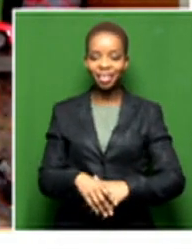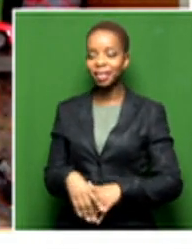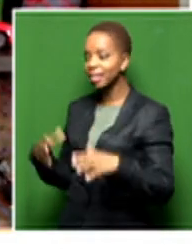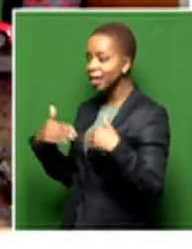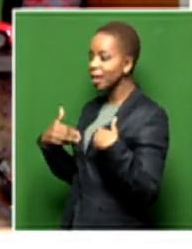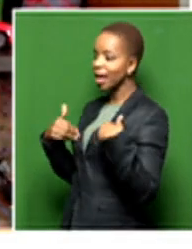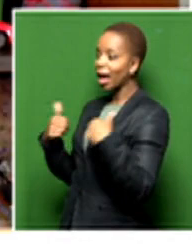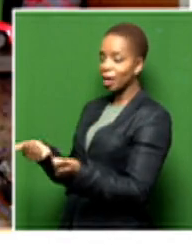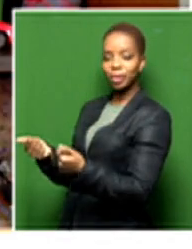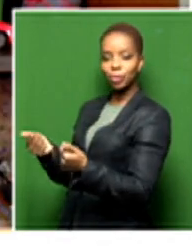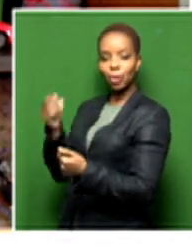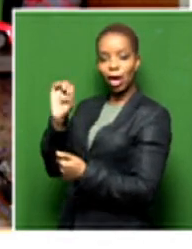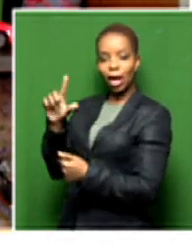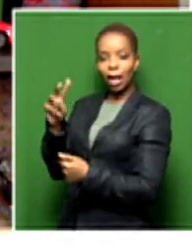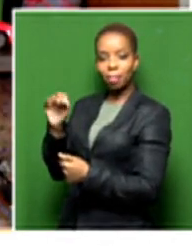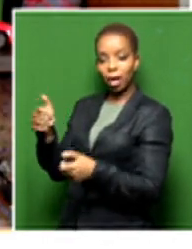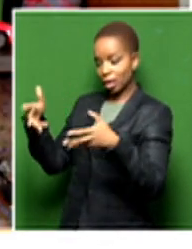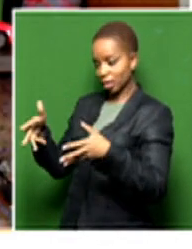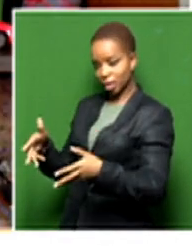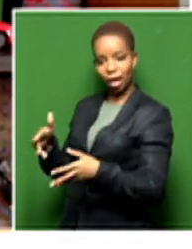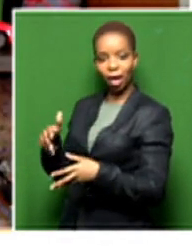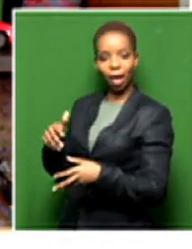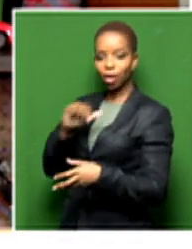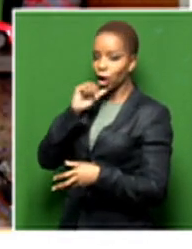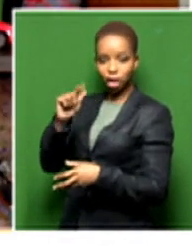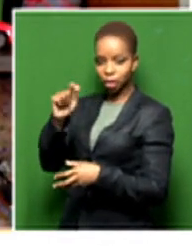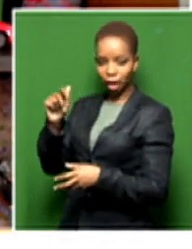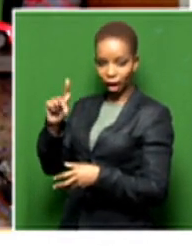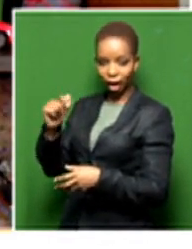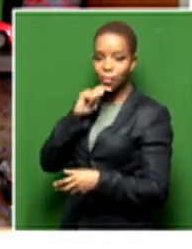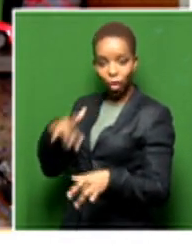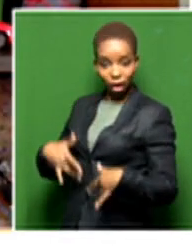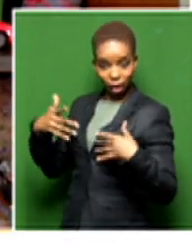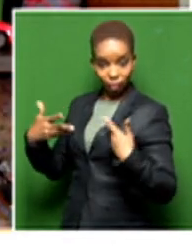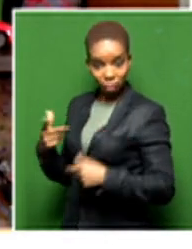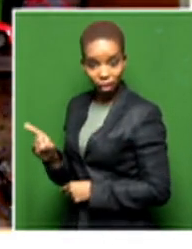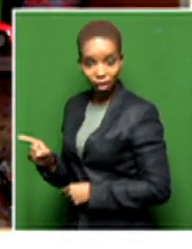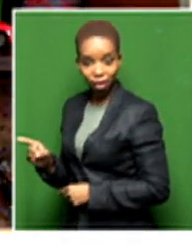How are you, Elmo? You know, we are not on Takalani Sesame, we are on Morning Live. Are you happy to be on Morning Live?